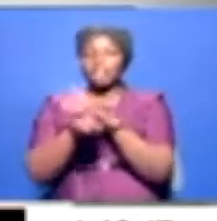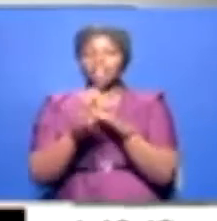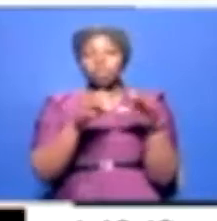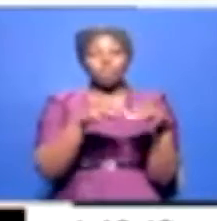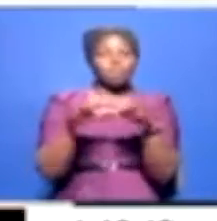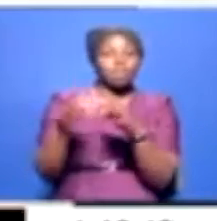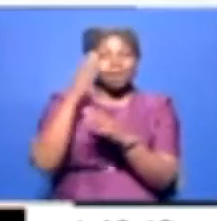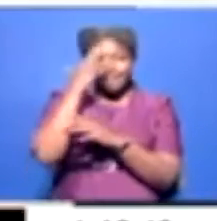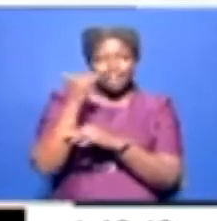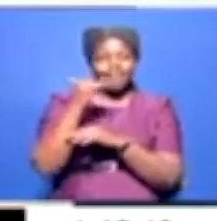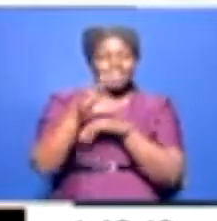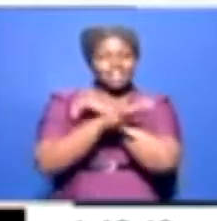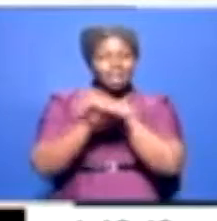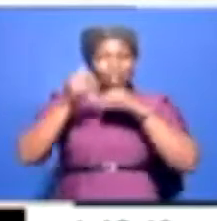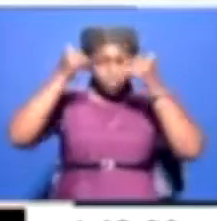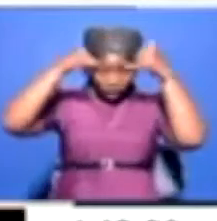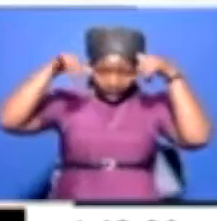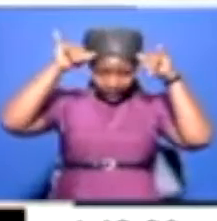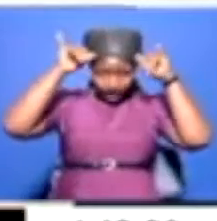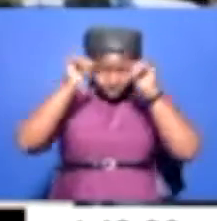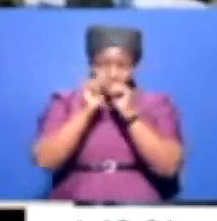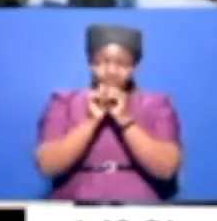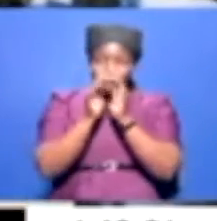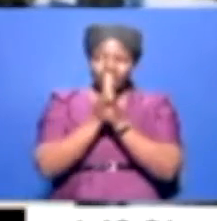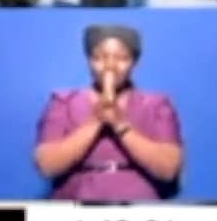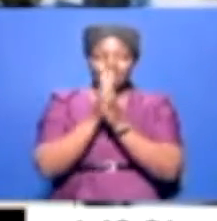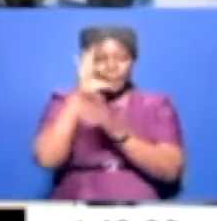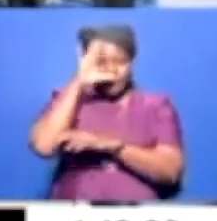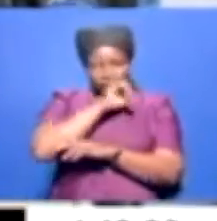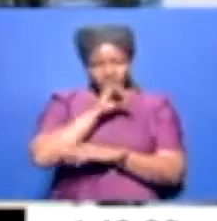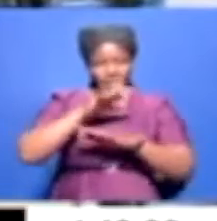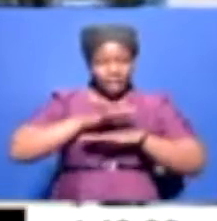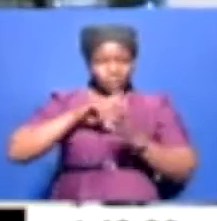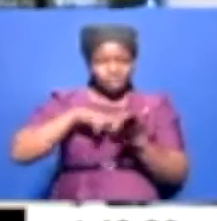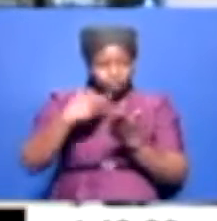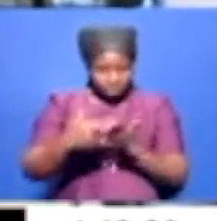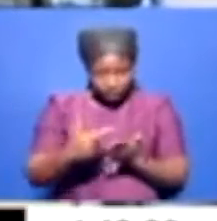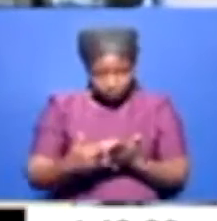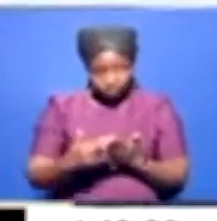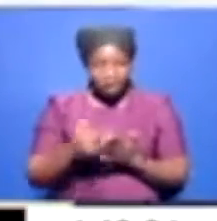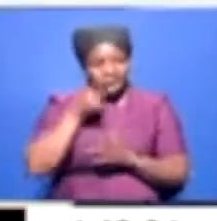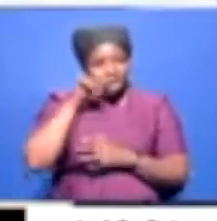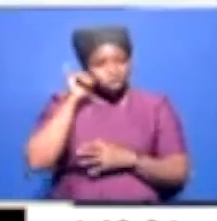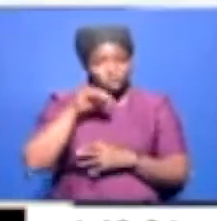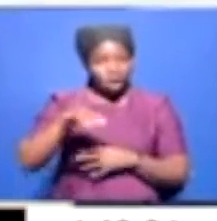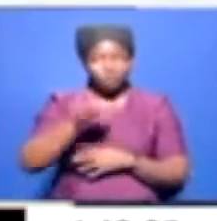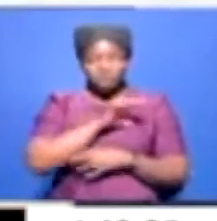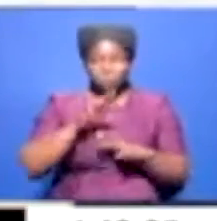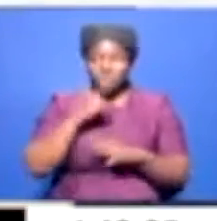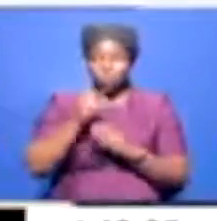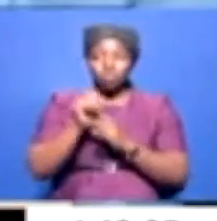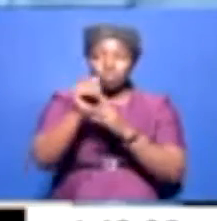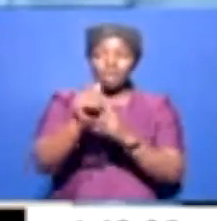cattle rustling and scarce resources. Isiolo County Police Commander Hassan Barua, who led a joint meeting at the